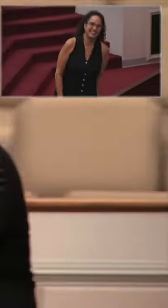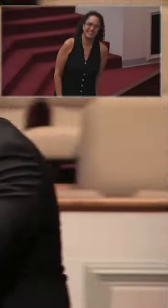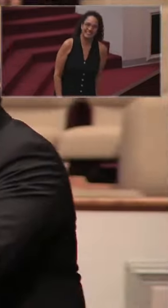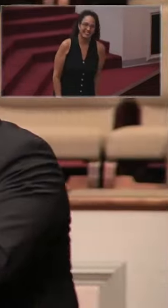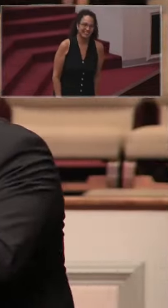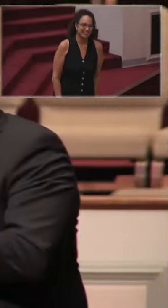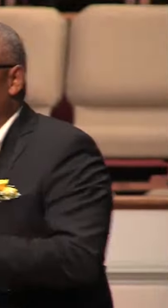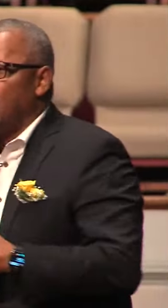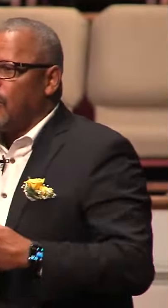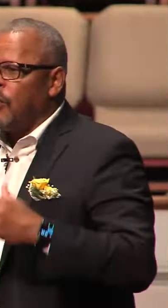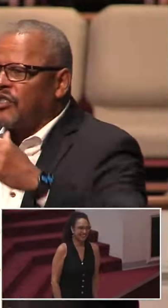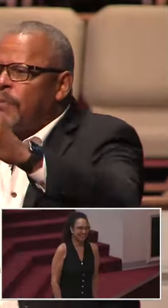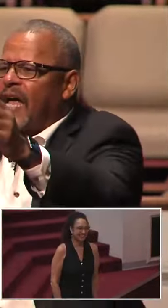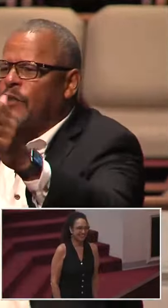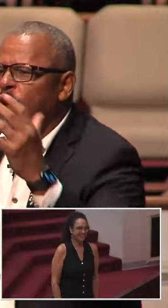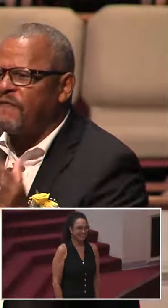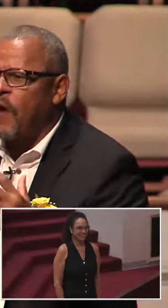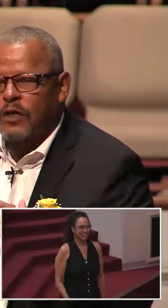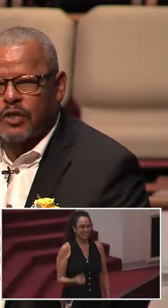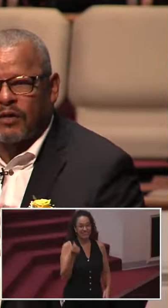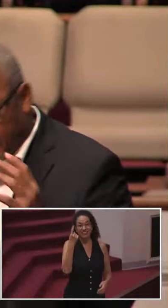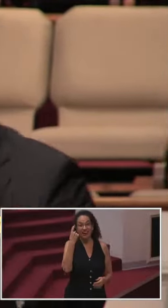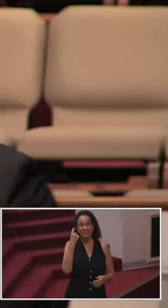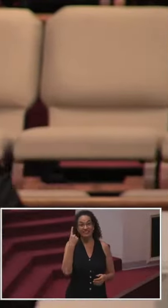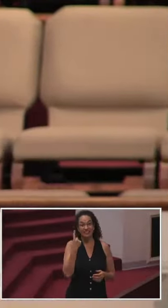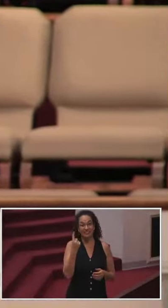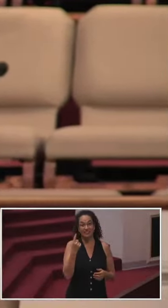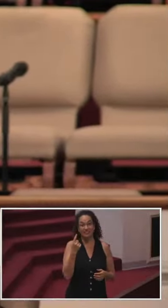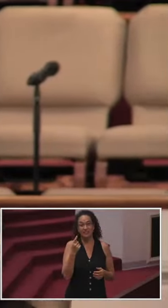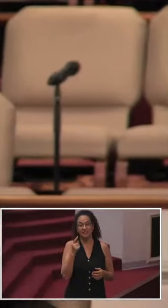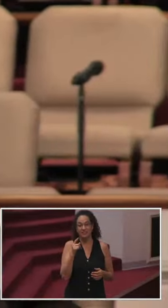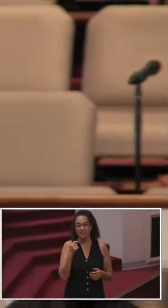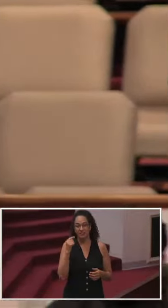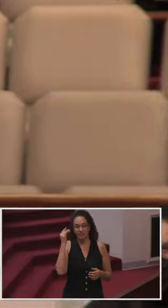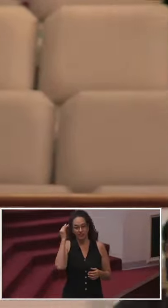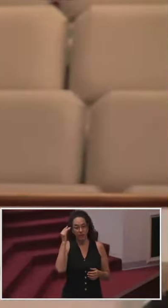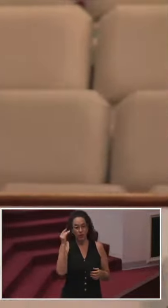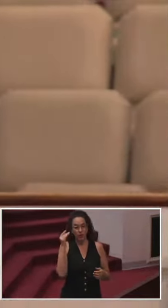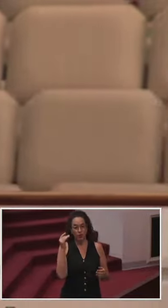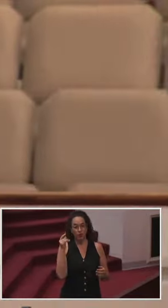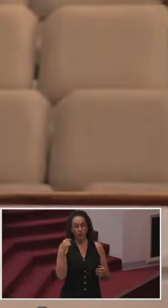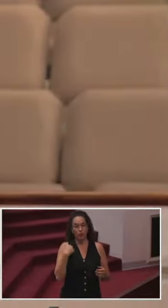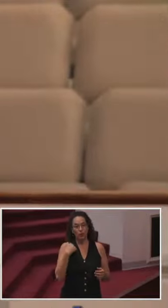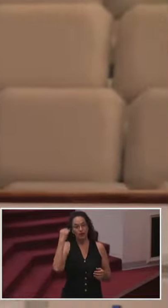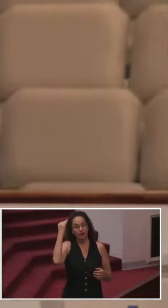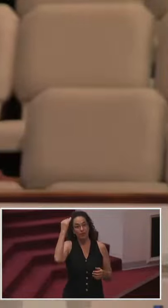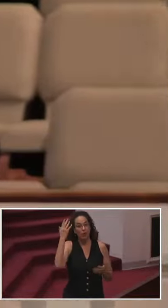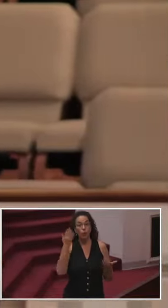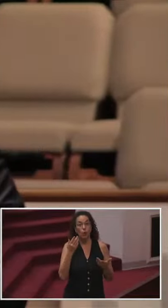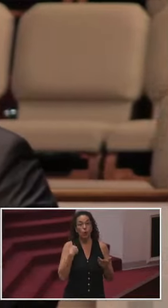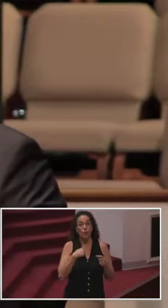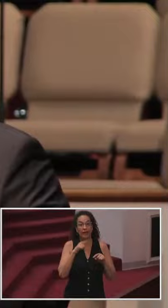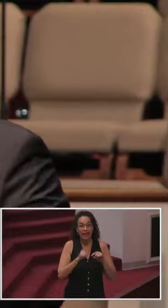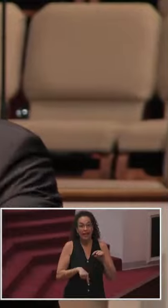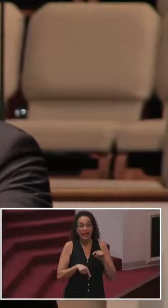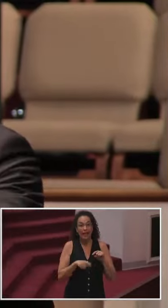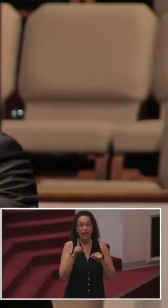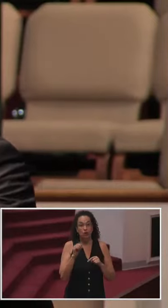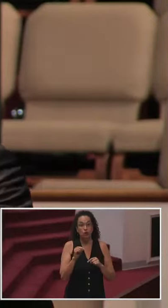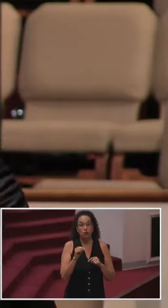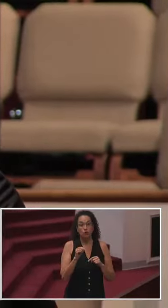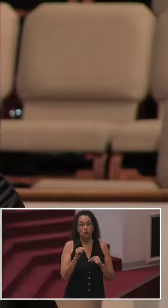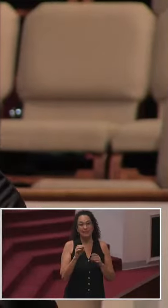But understand this. You know, sometimes we focus on, think about this. We think about what we cannot do,